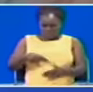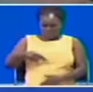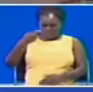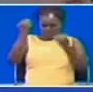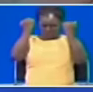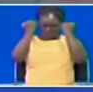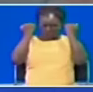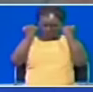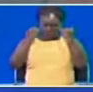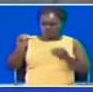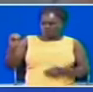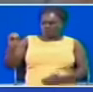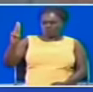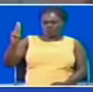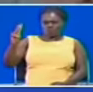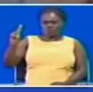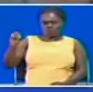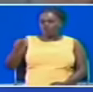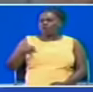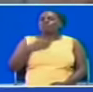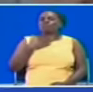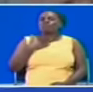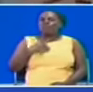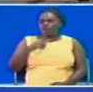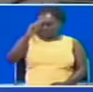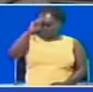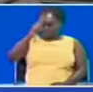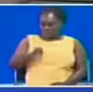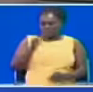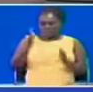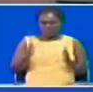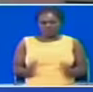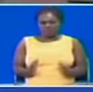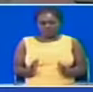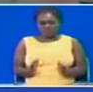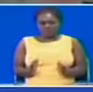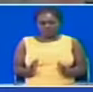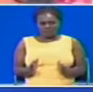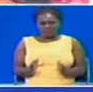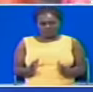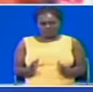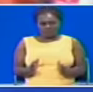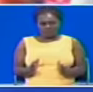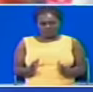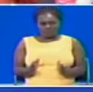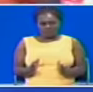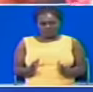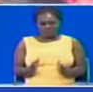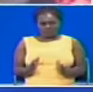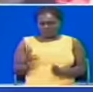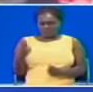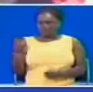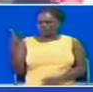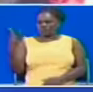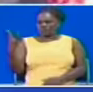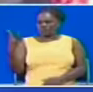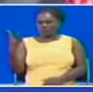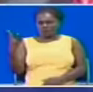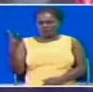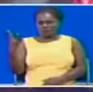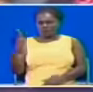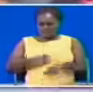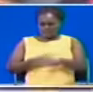Judge George Odunga. You want Judge Odunga, and I have said it many times, 24th of January when we